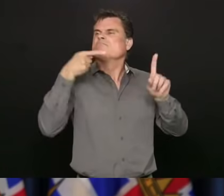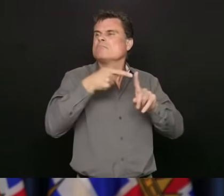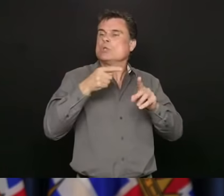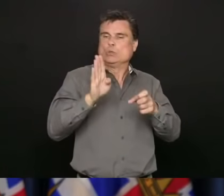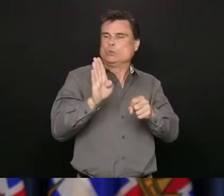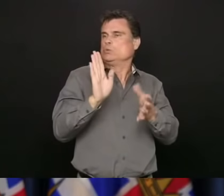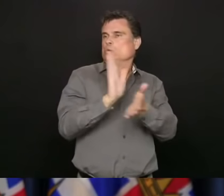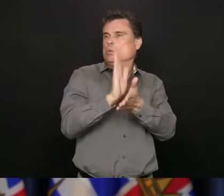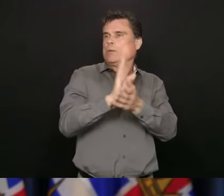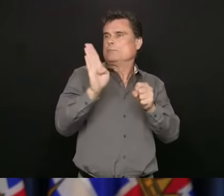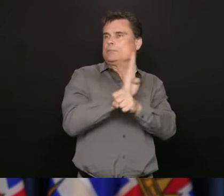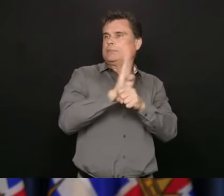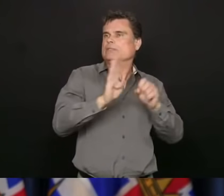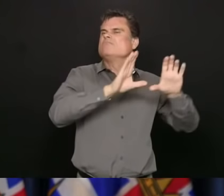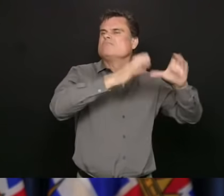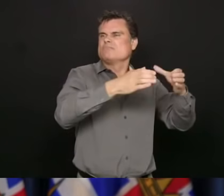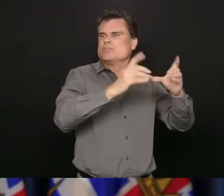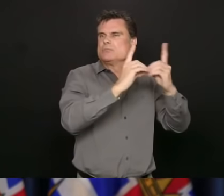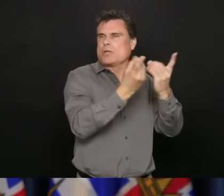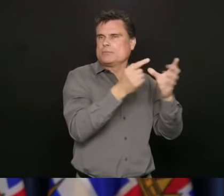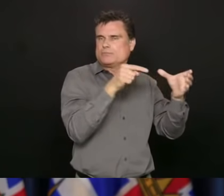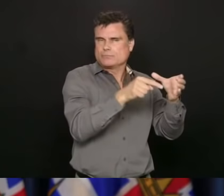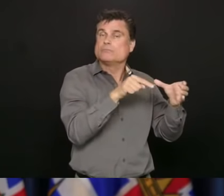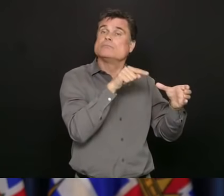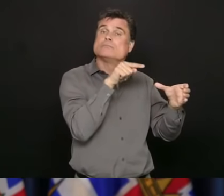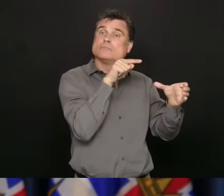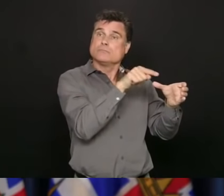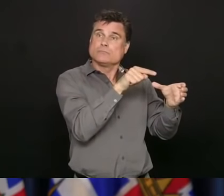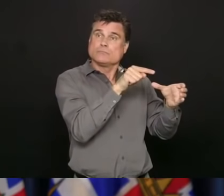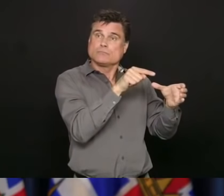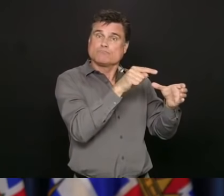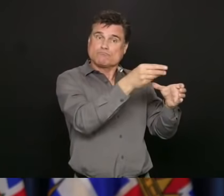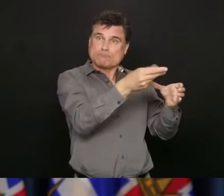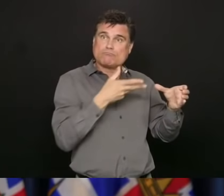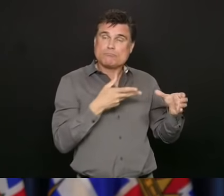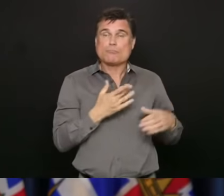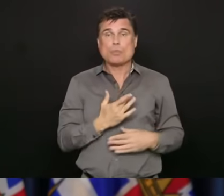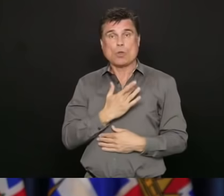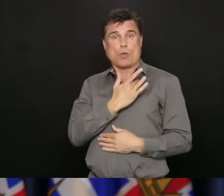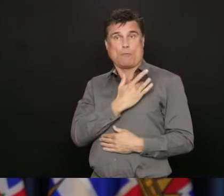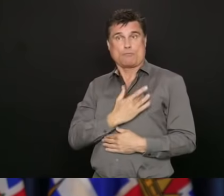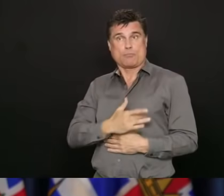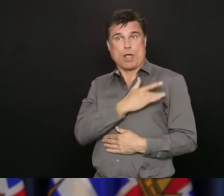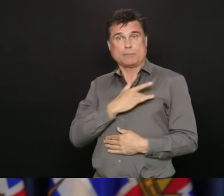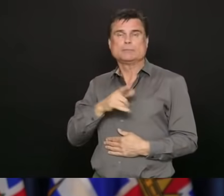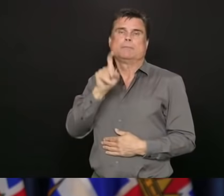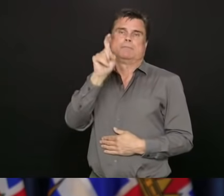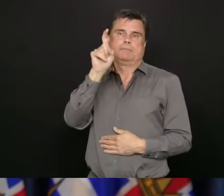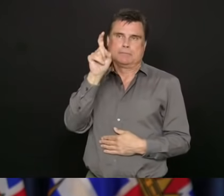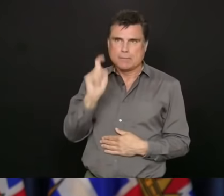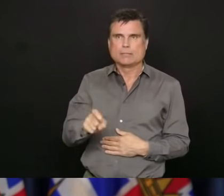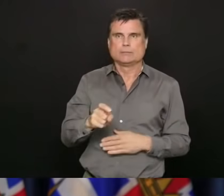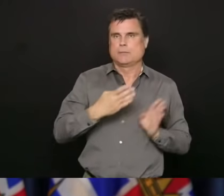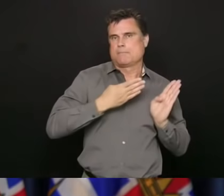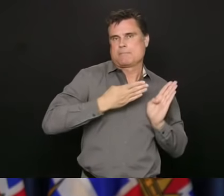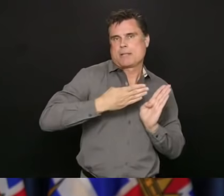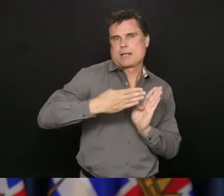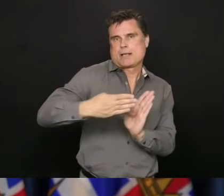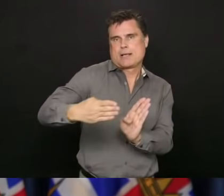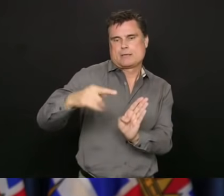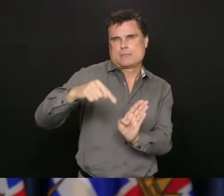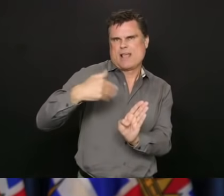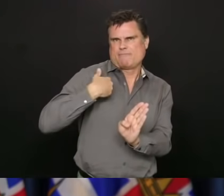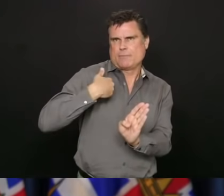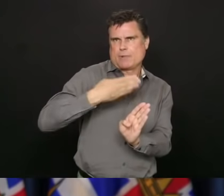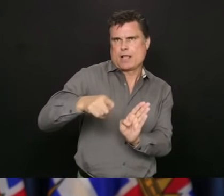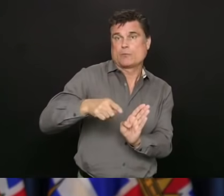importance of the province having a plan. And you've said that you're going to outline that next week, but would it not be, because they